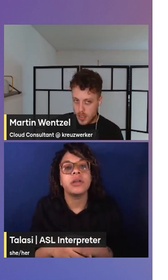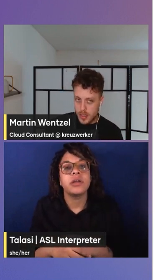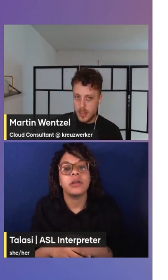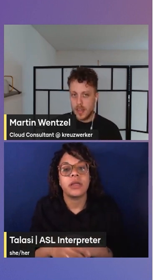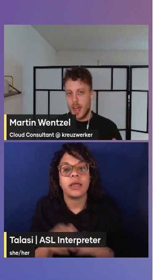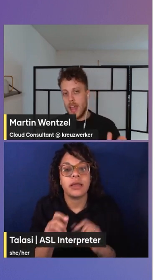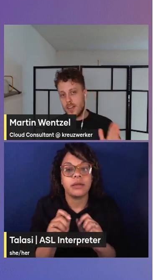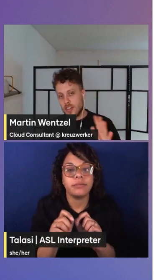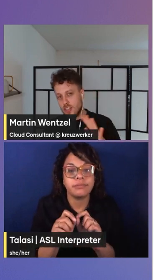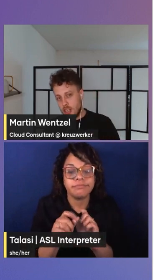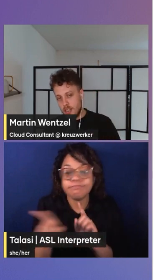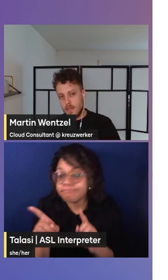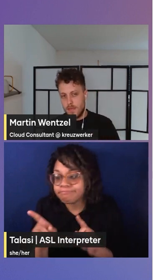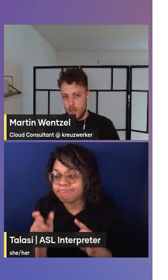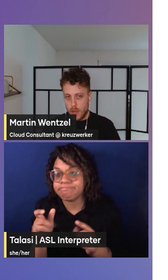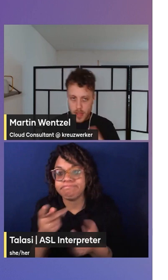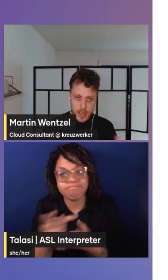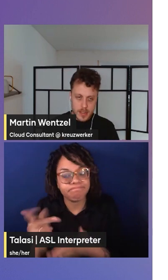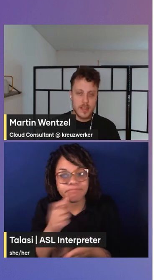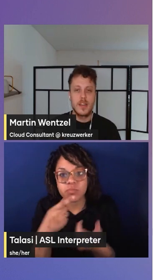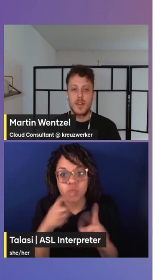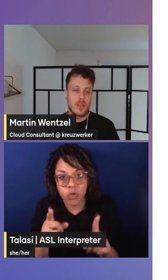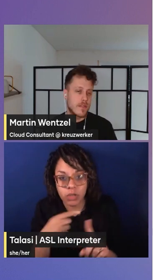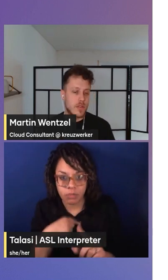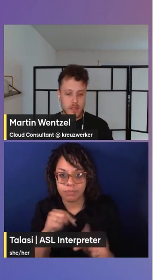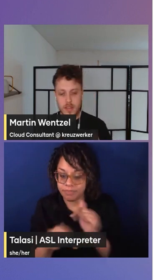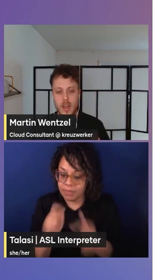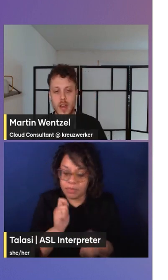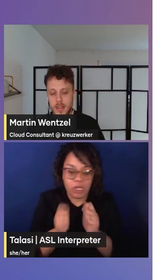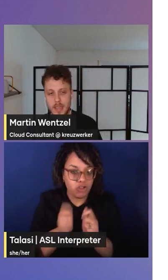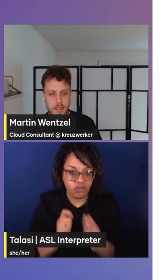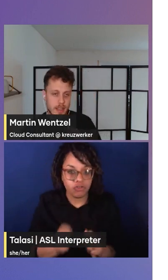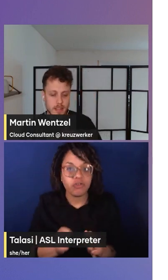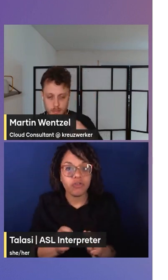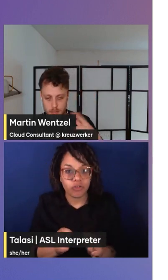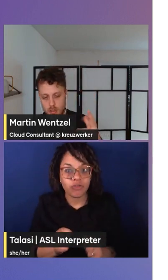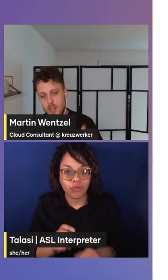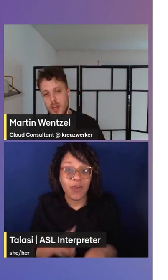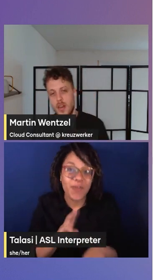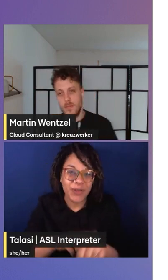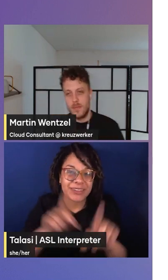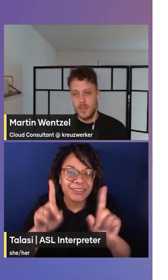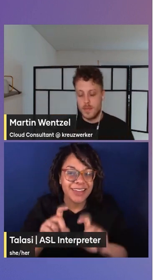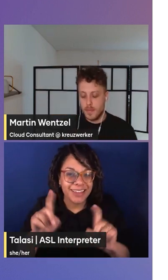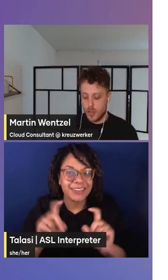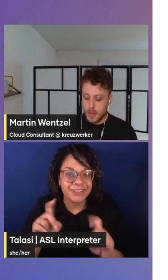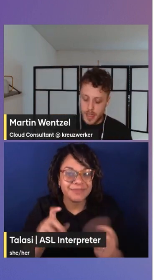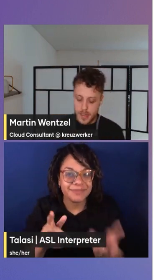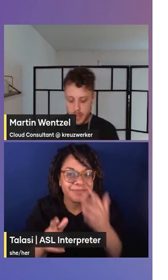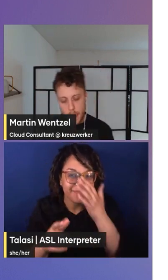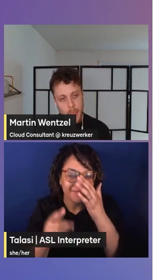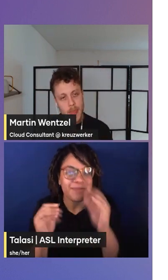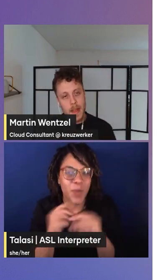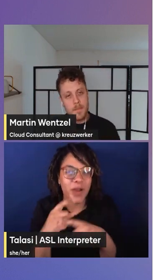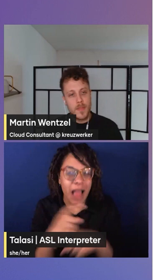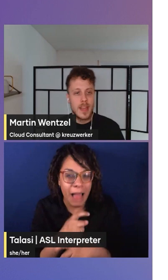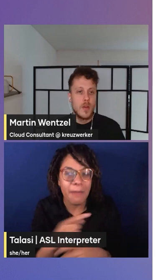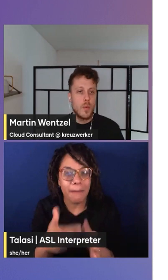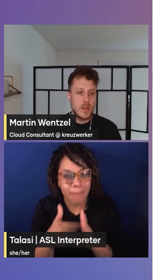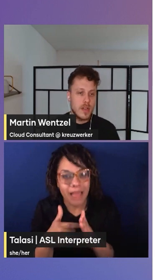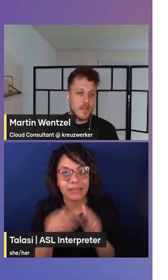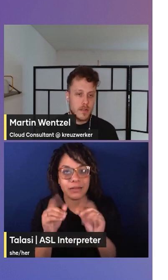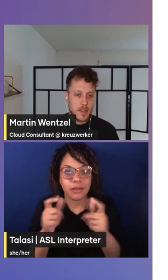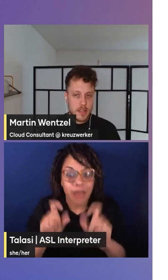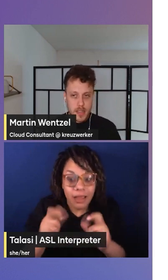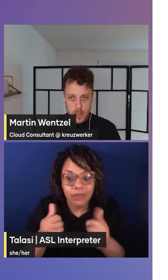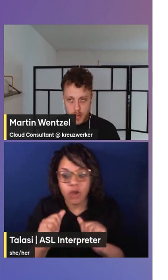work. I had to change a few things because, of course, on testing it's a bit more complicated. We